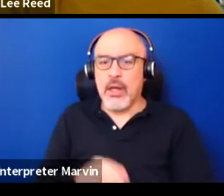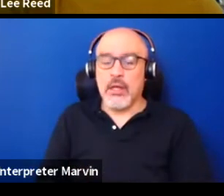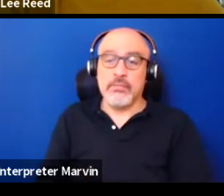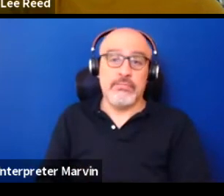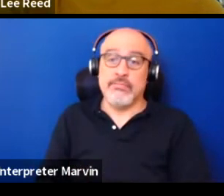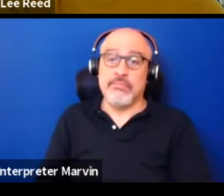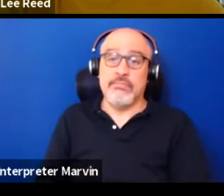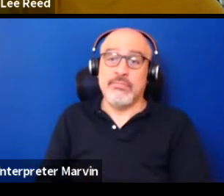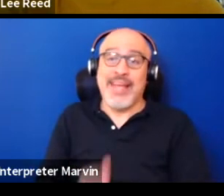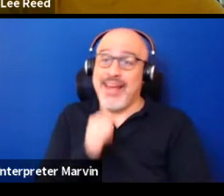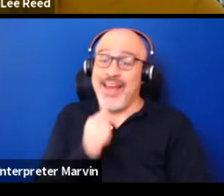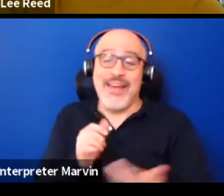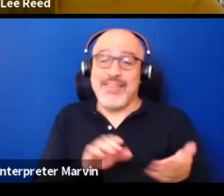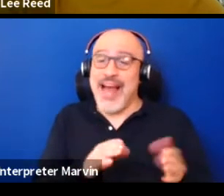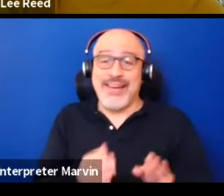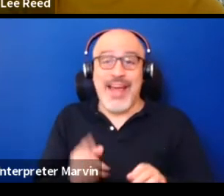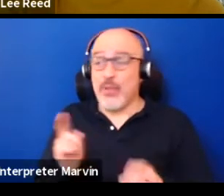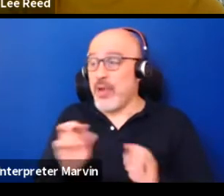got to be ready to roll with it.